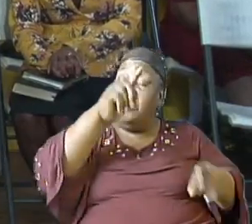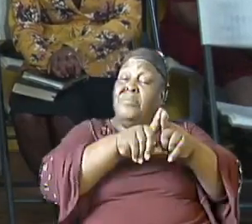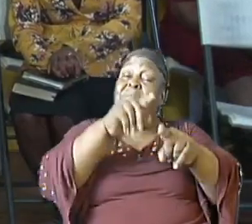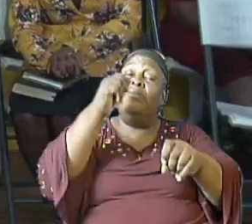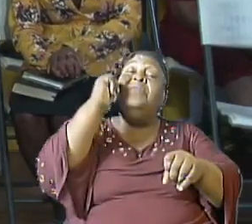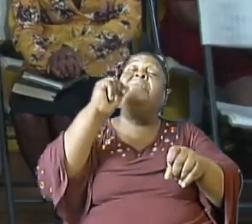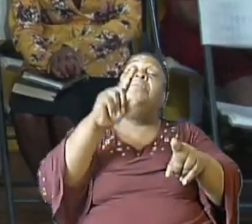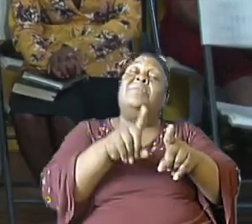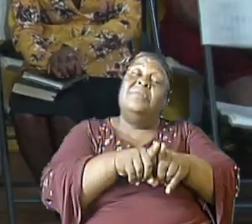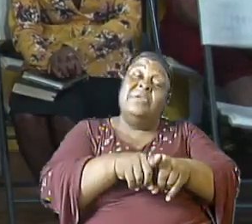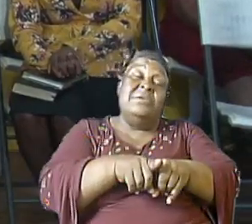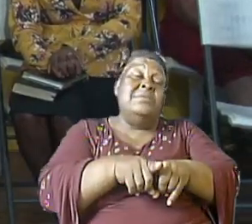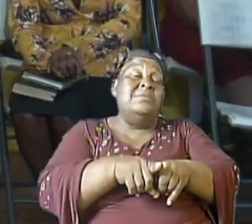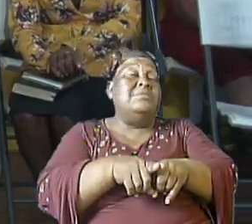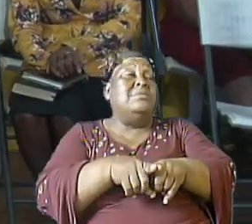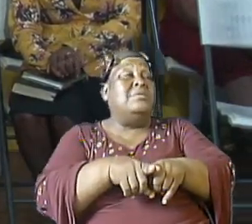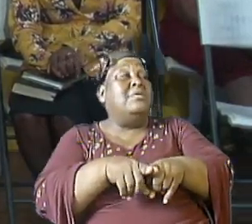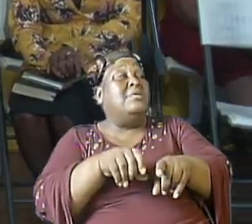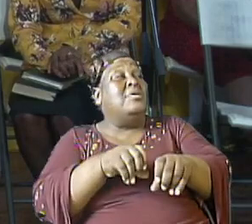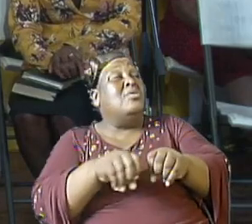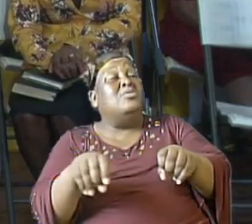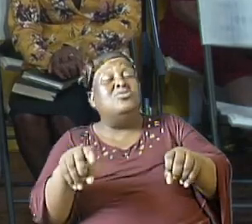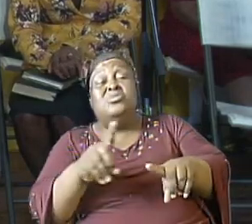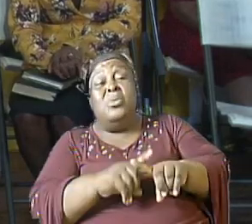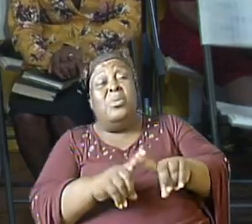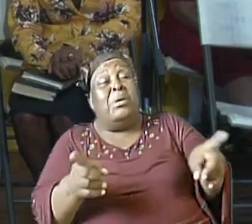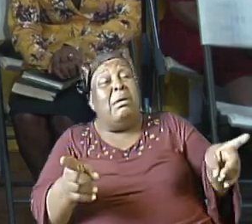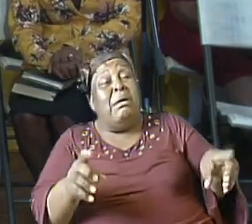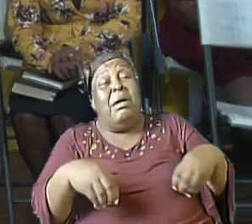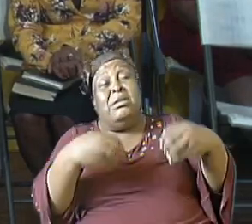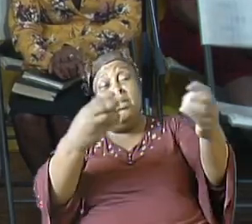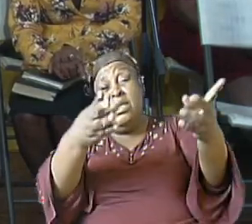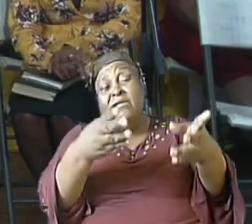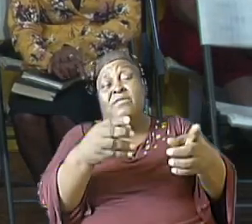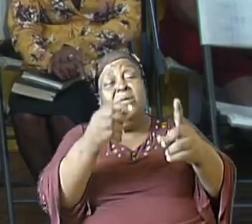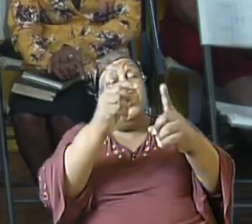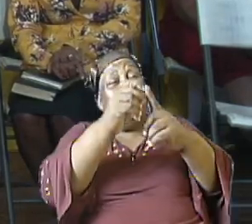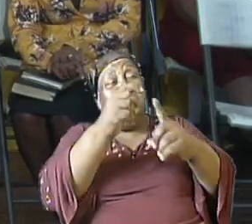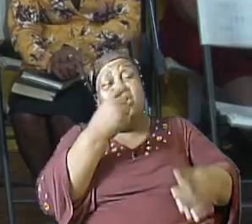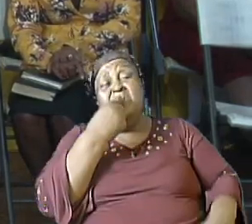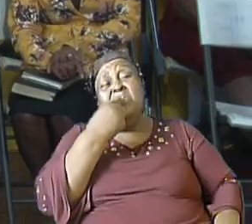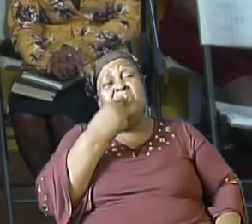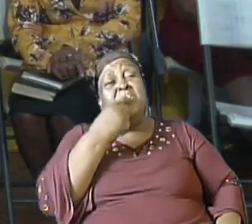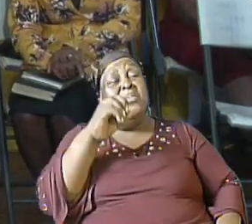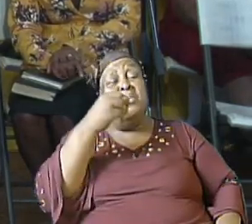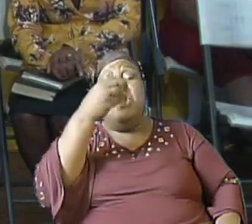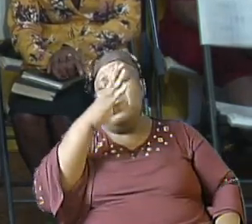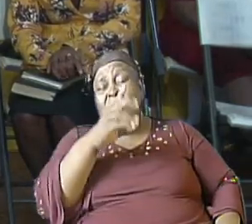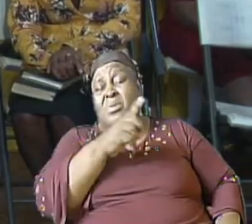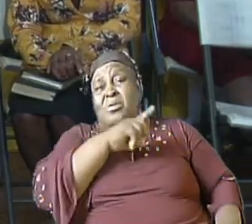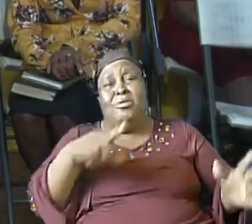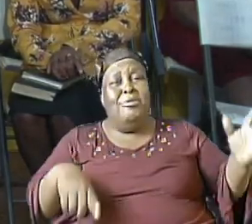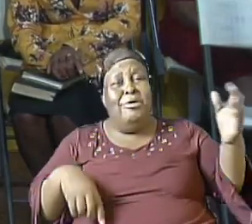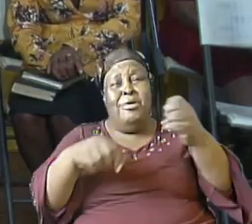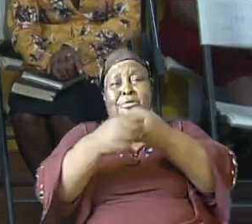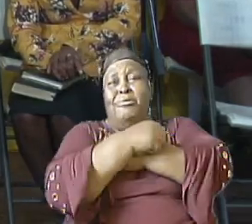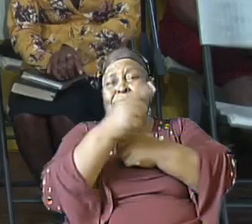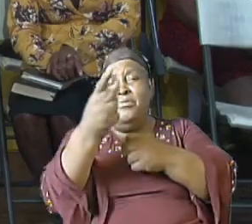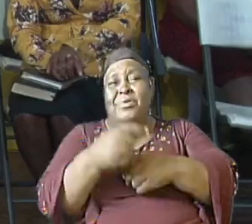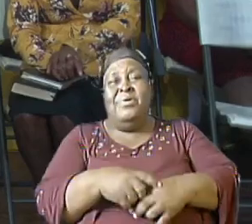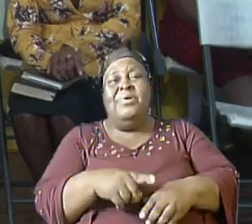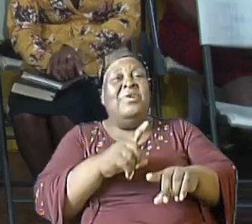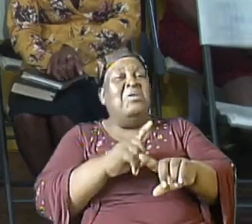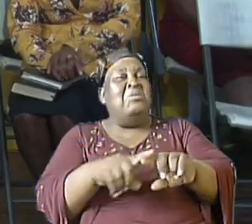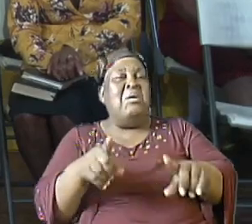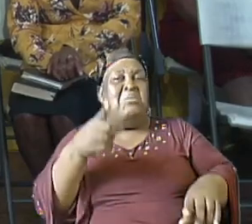and sister. Right? So we cannot just give word of mouth and say, oh Lord, I love you. See him, see